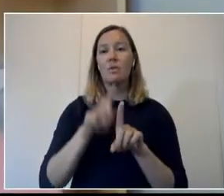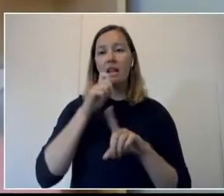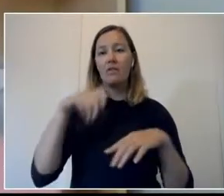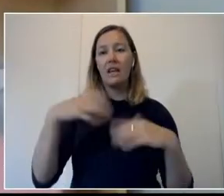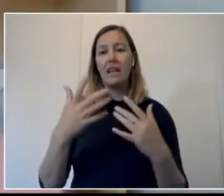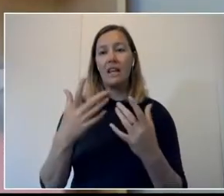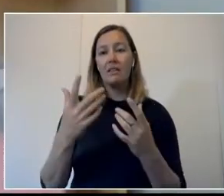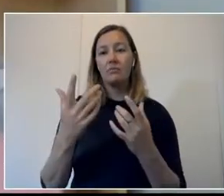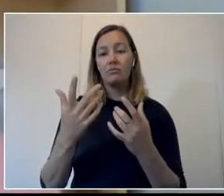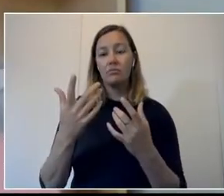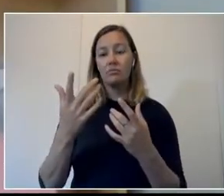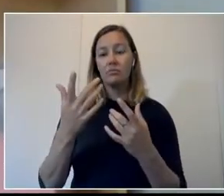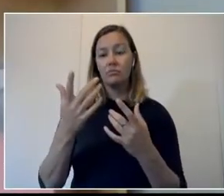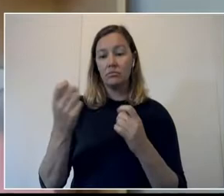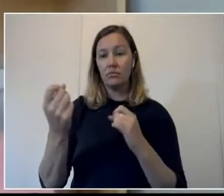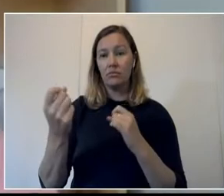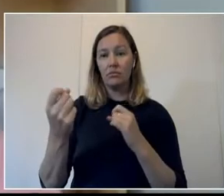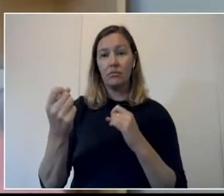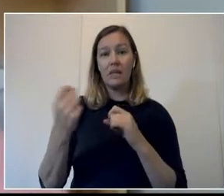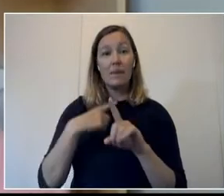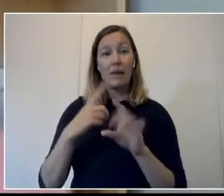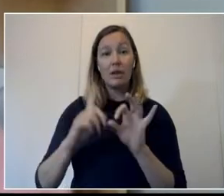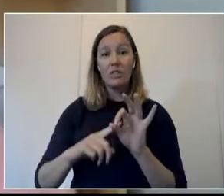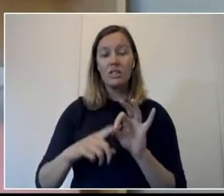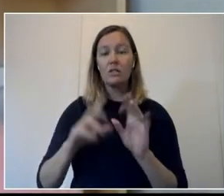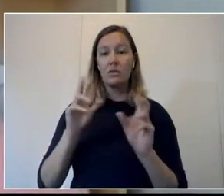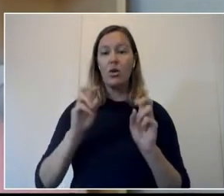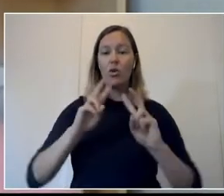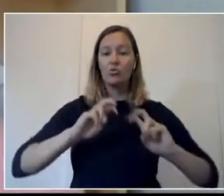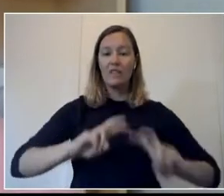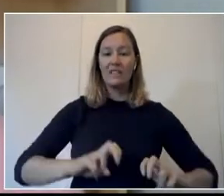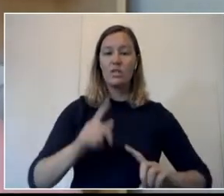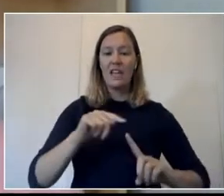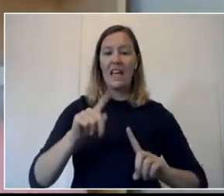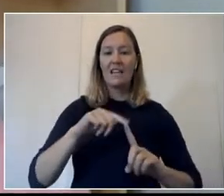to ask us any questions, that's